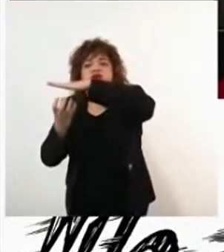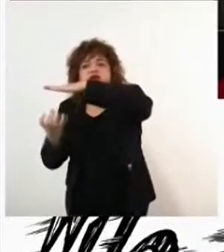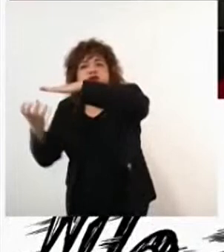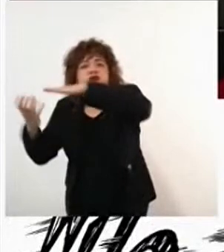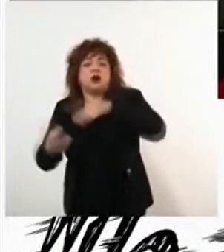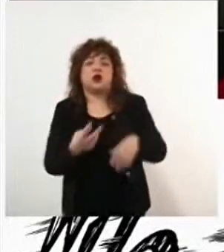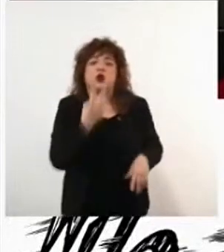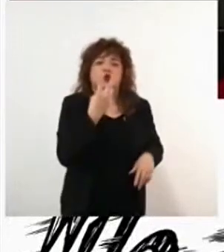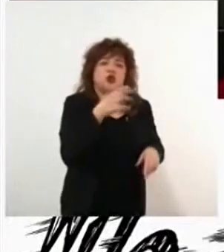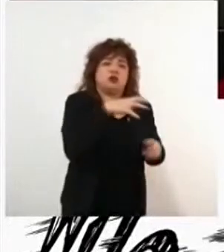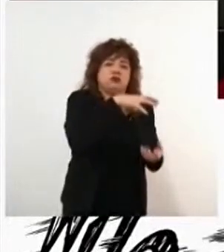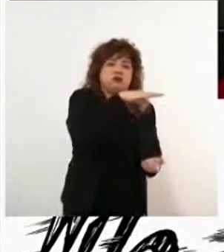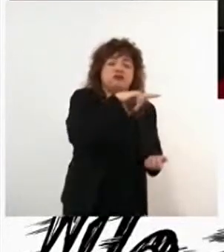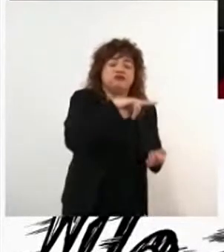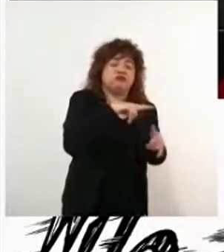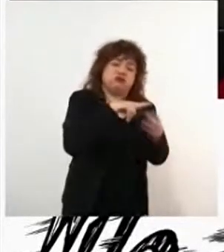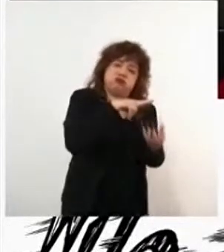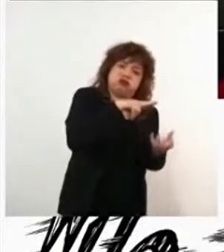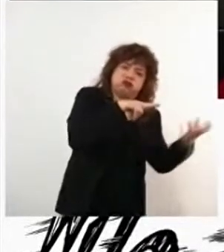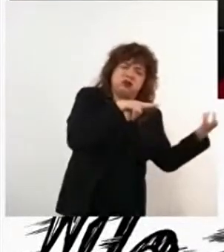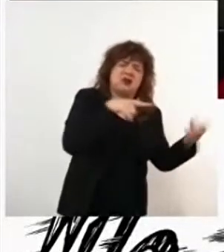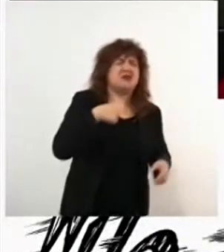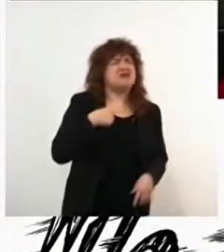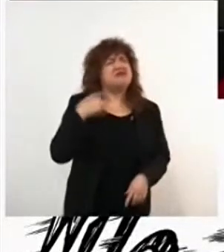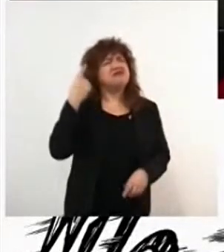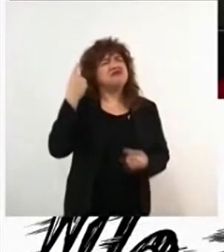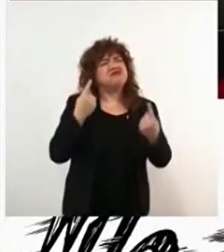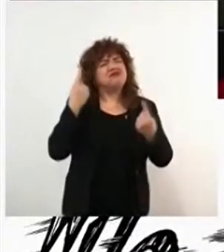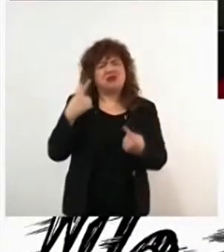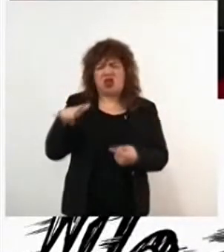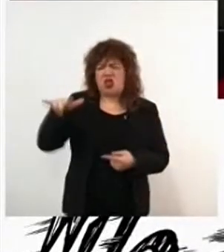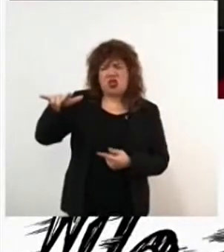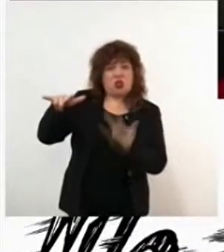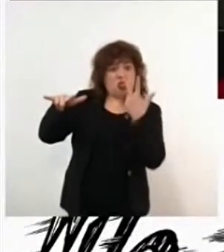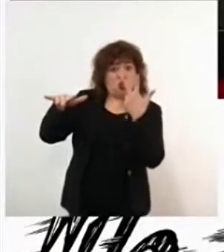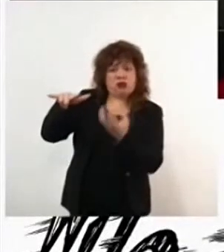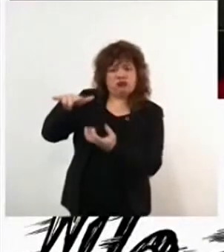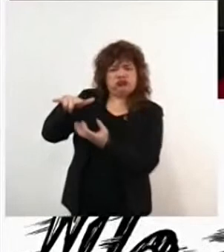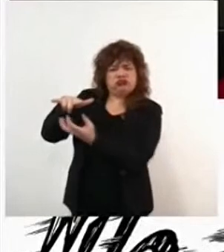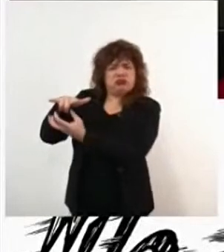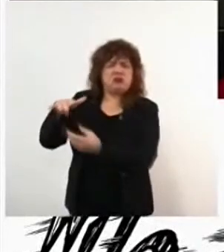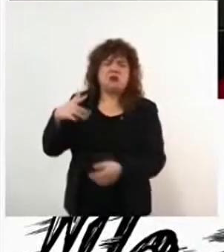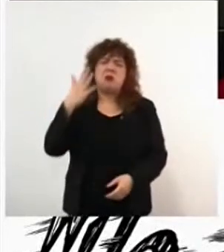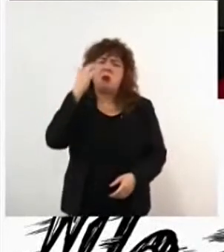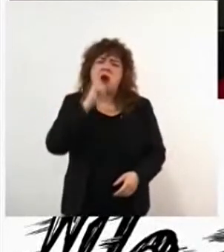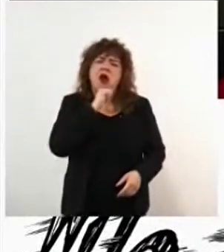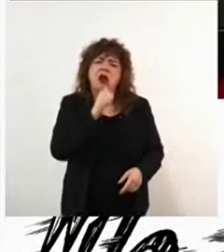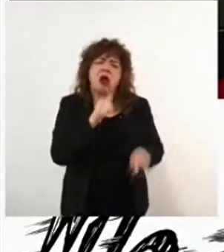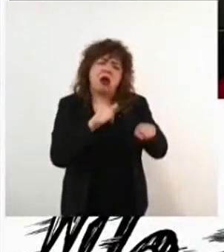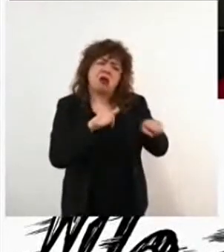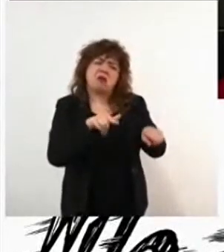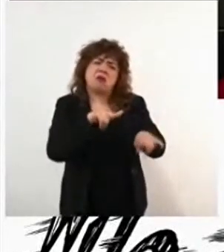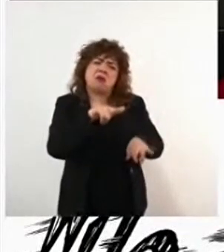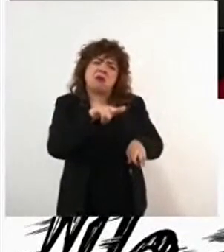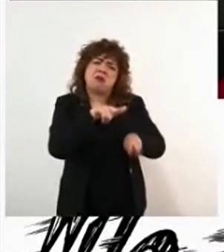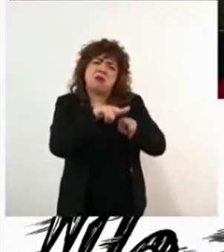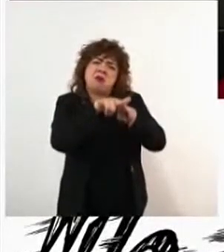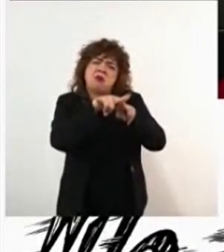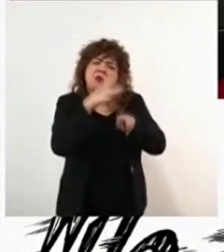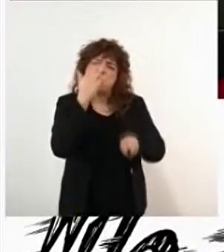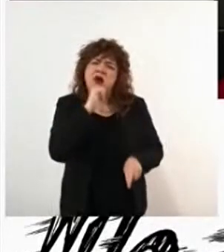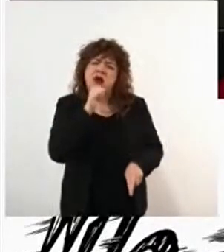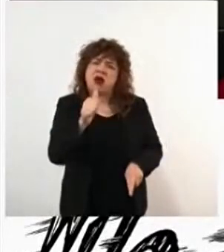suddenly thought, well, if you can get 3 engines on one side of a 747, maybe we could put a rocket on it. The reason